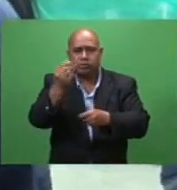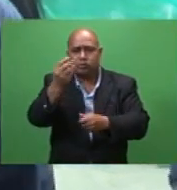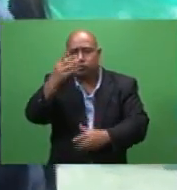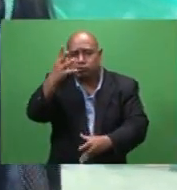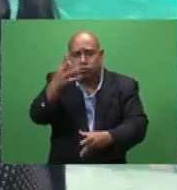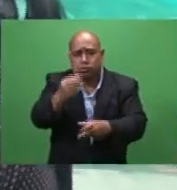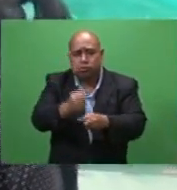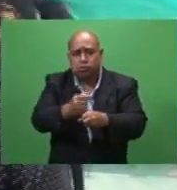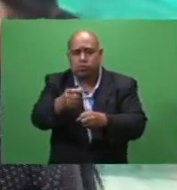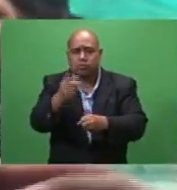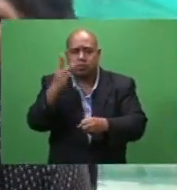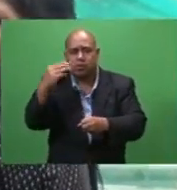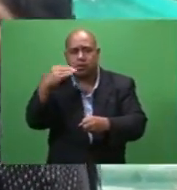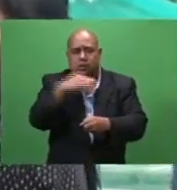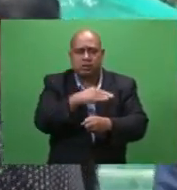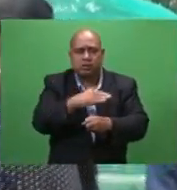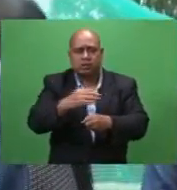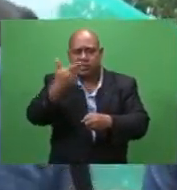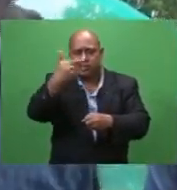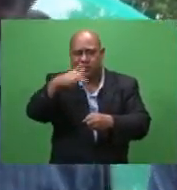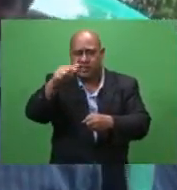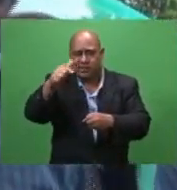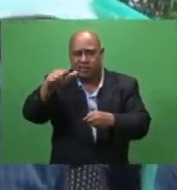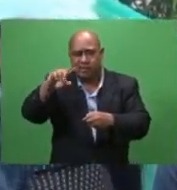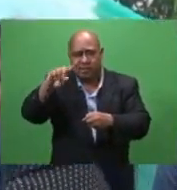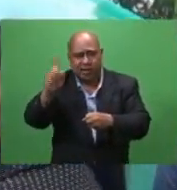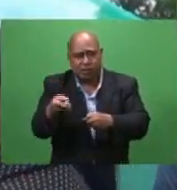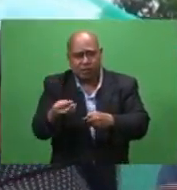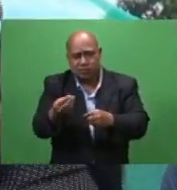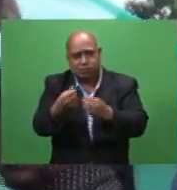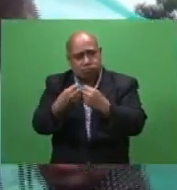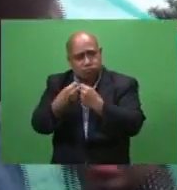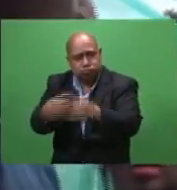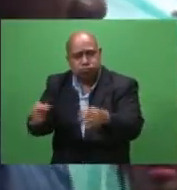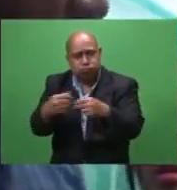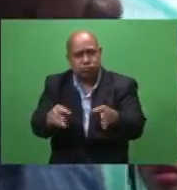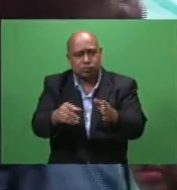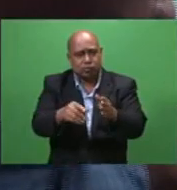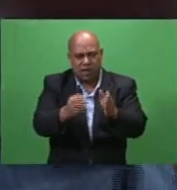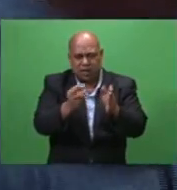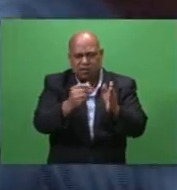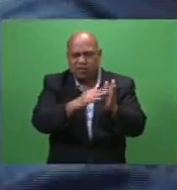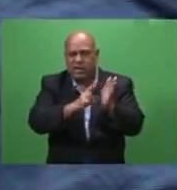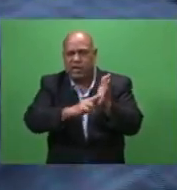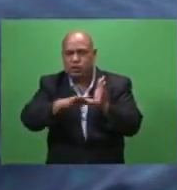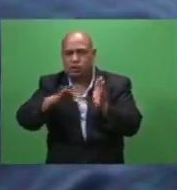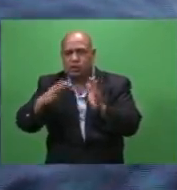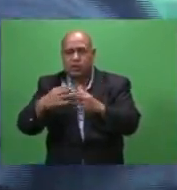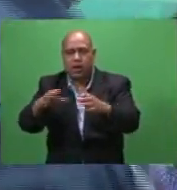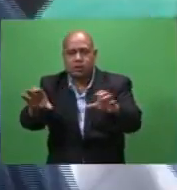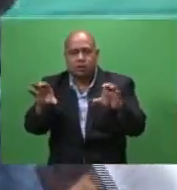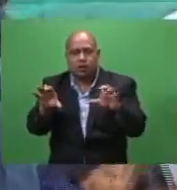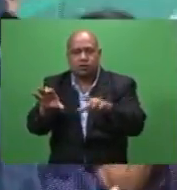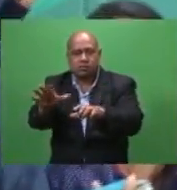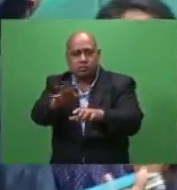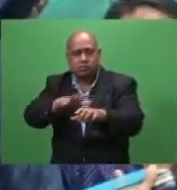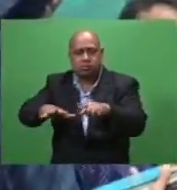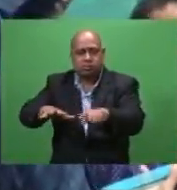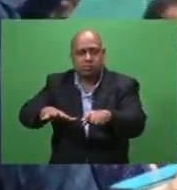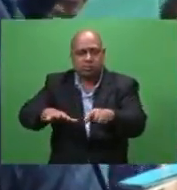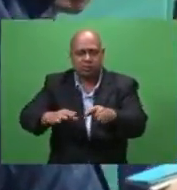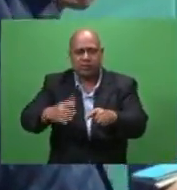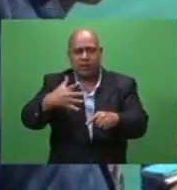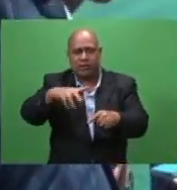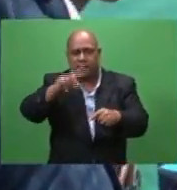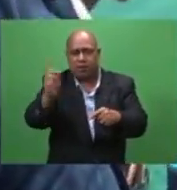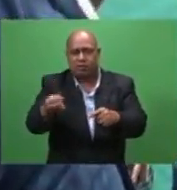over $407,000 to the Nasinu Town Council. The 8 have been released on $5,000 bail bond each. The matter